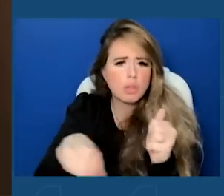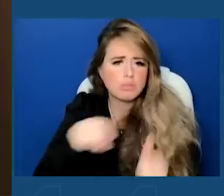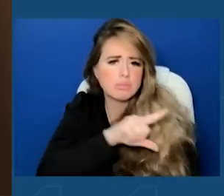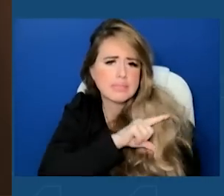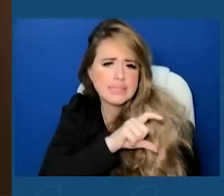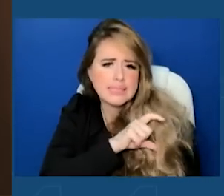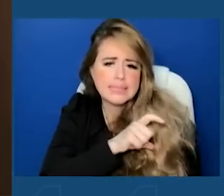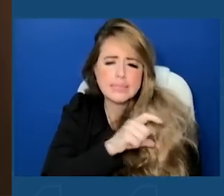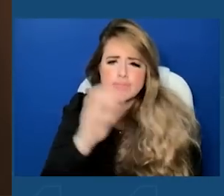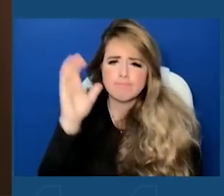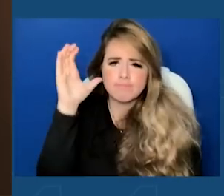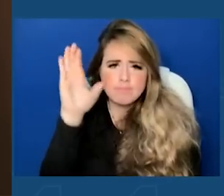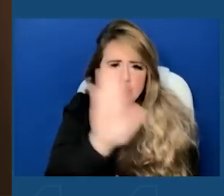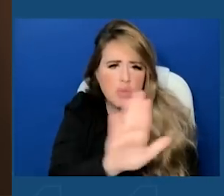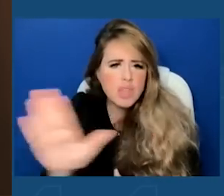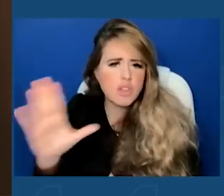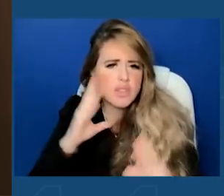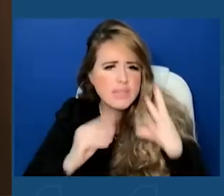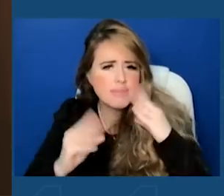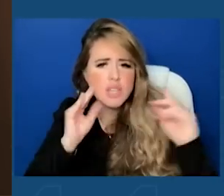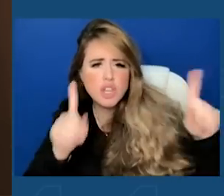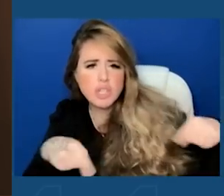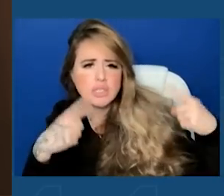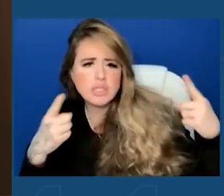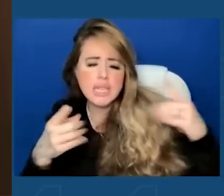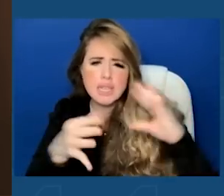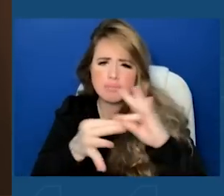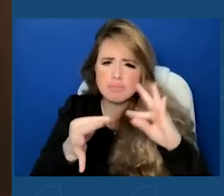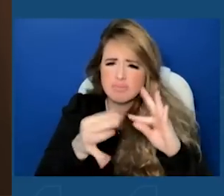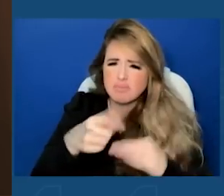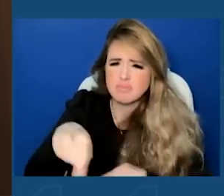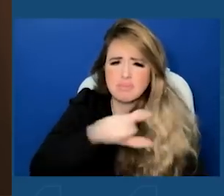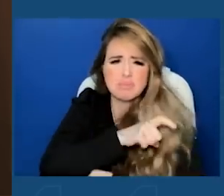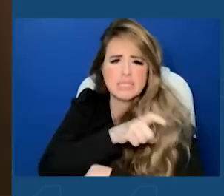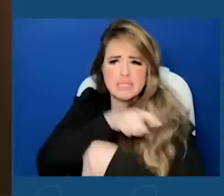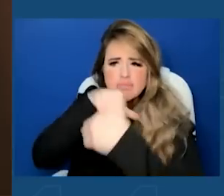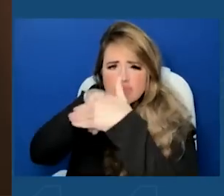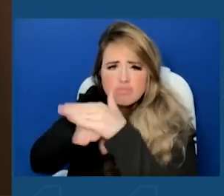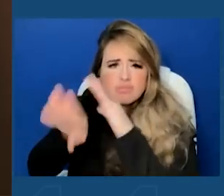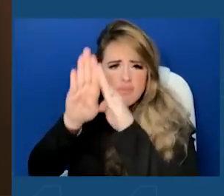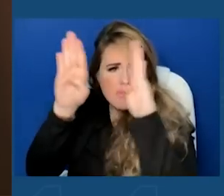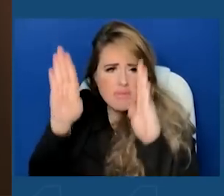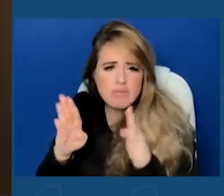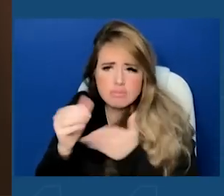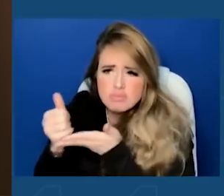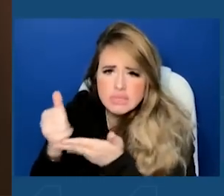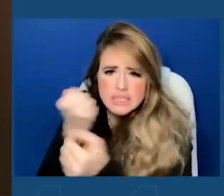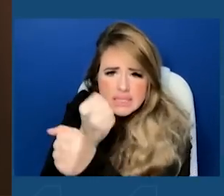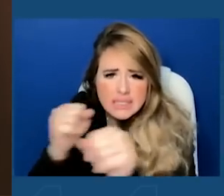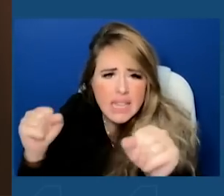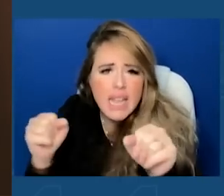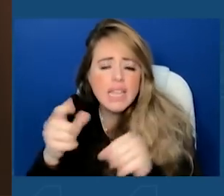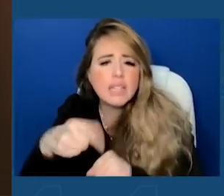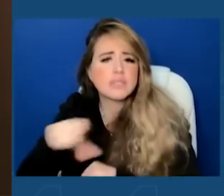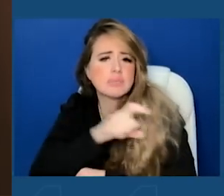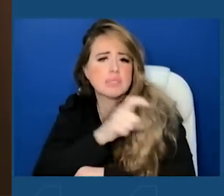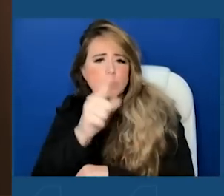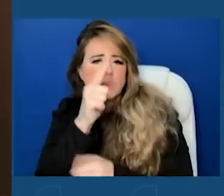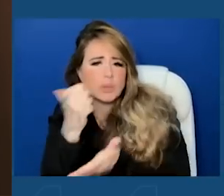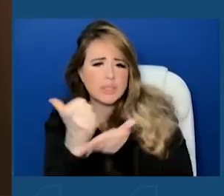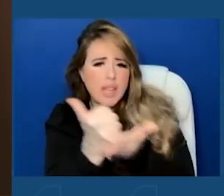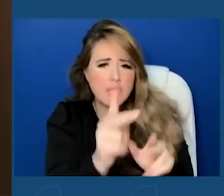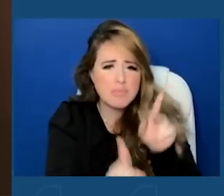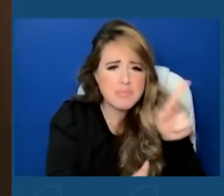talking to them personally about their experiences, going into homes, going into vehicles, and too many tragic